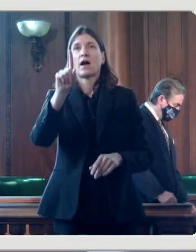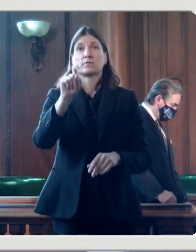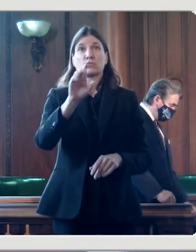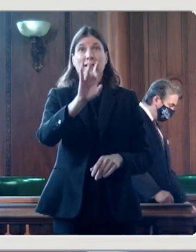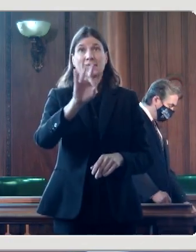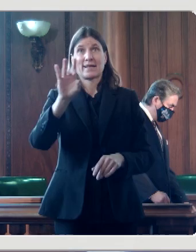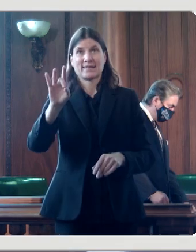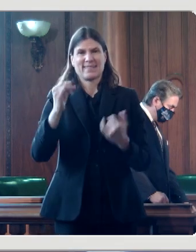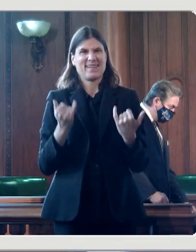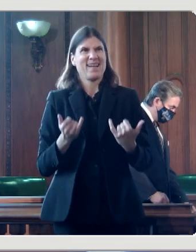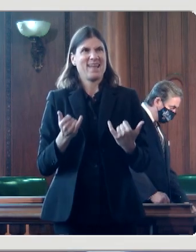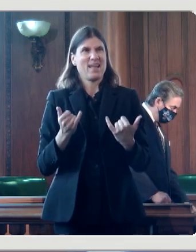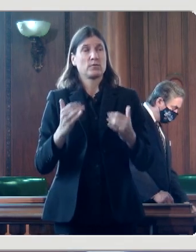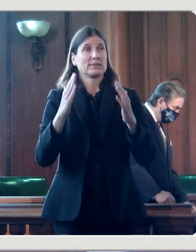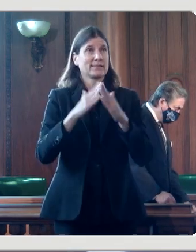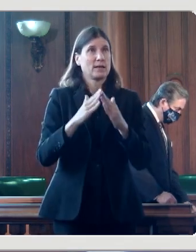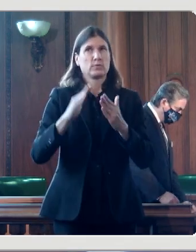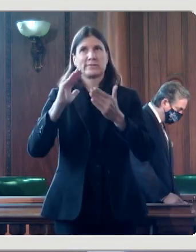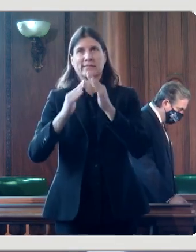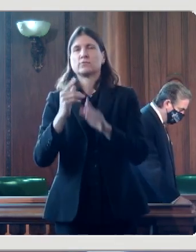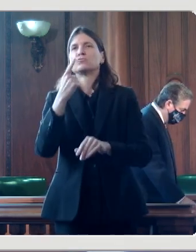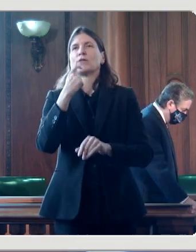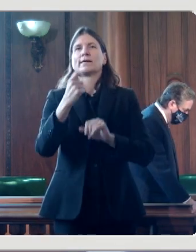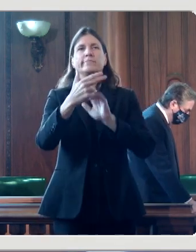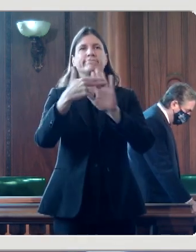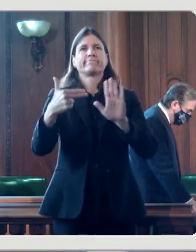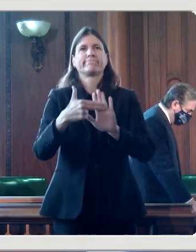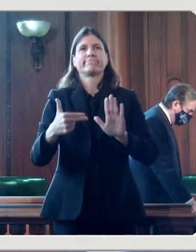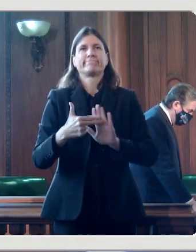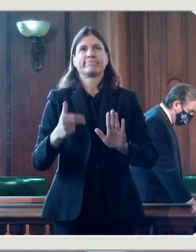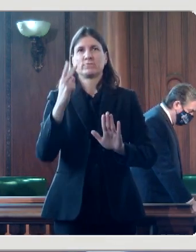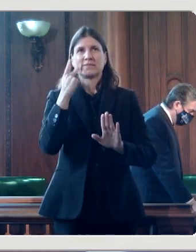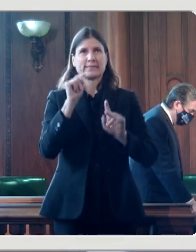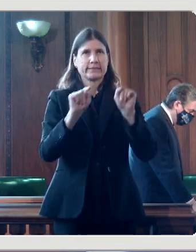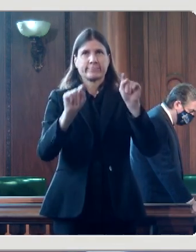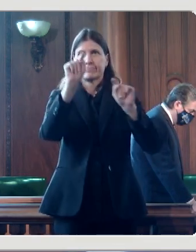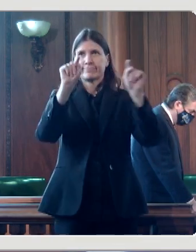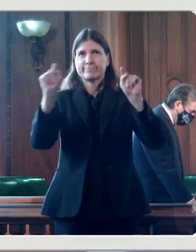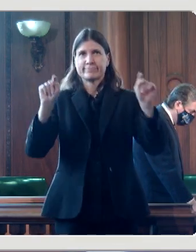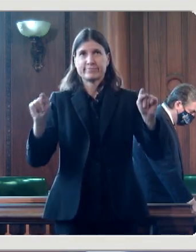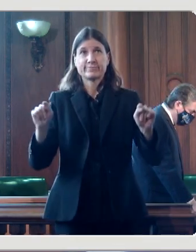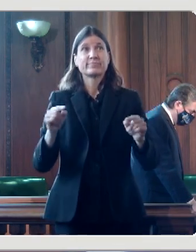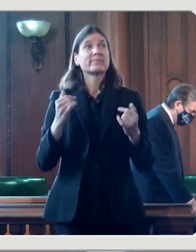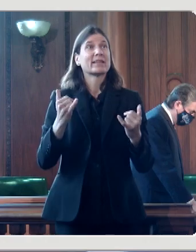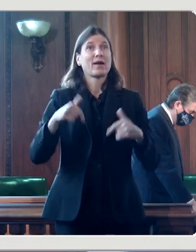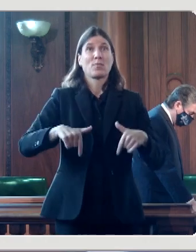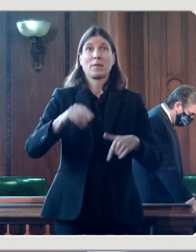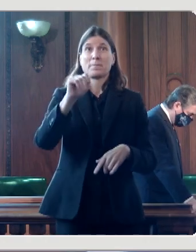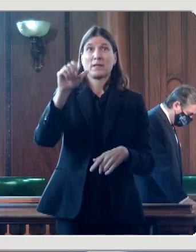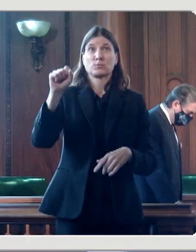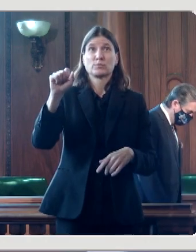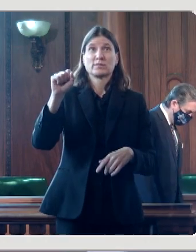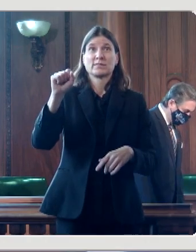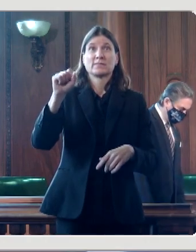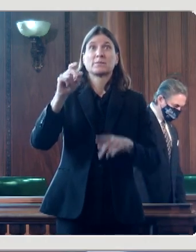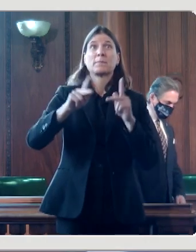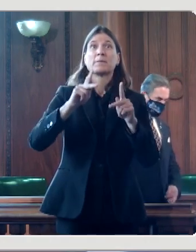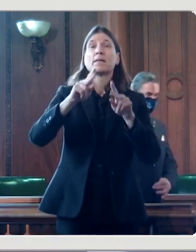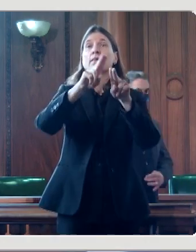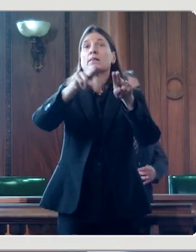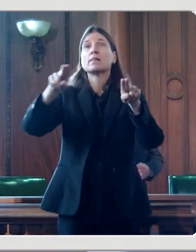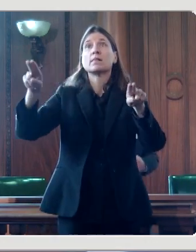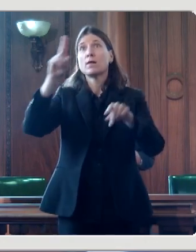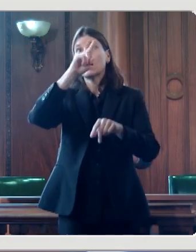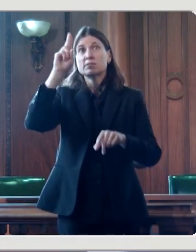Hospitalizations across the state are at about 2,200, over 400 in the ICU. Hospitals in the east are